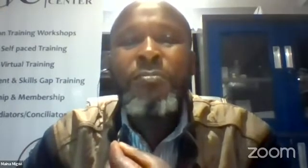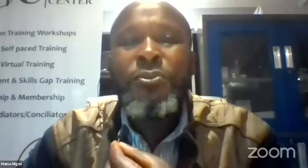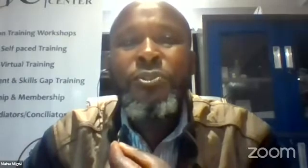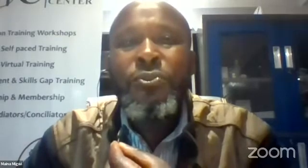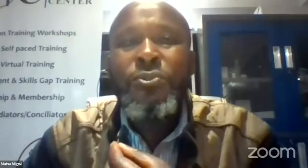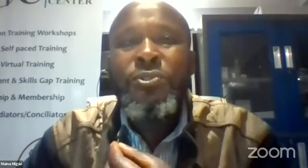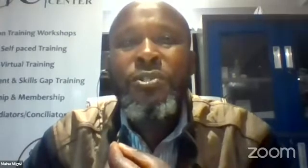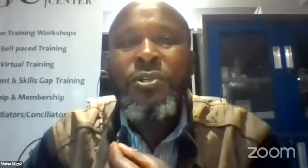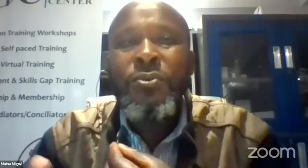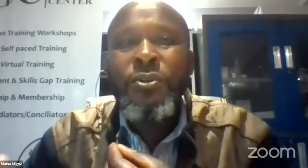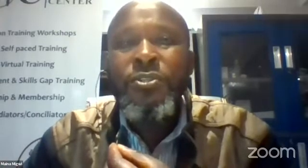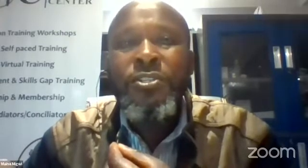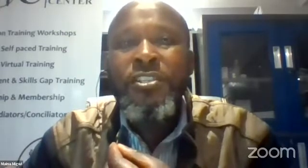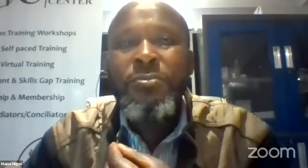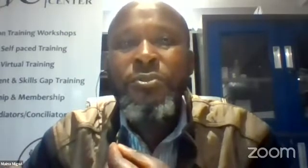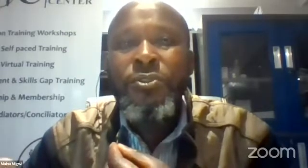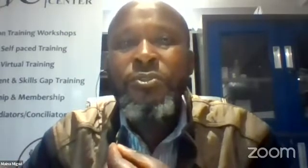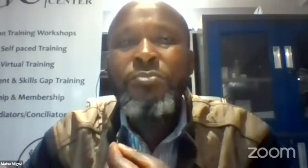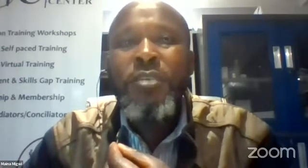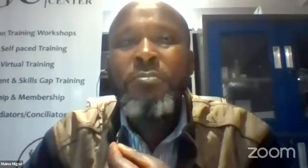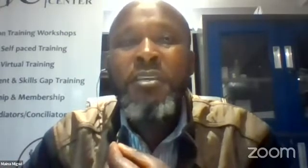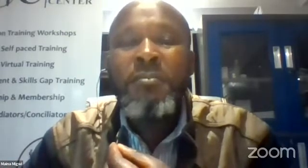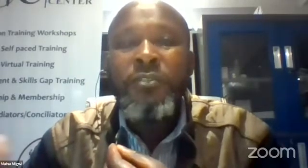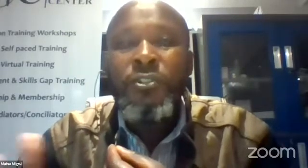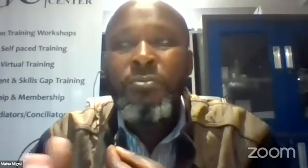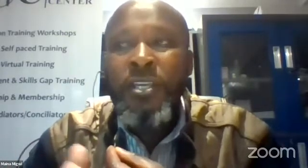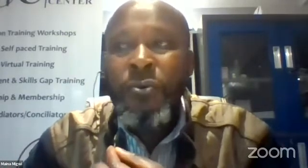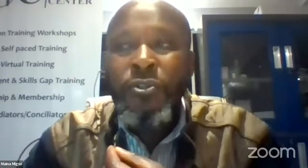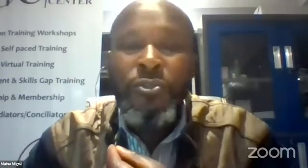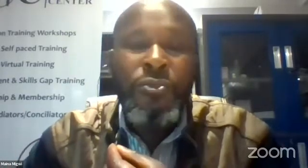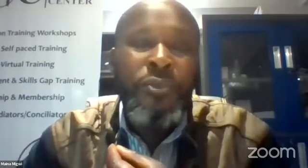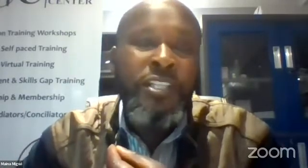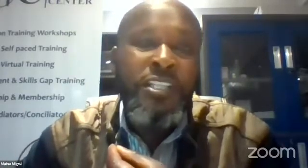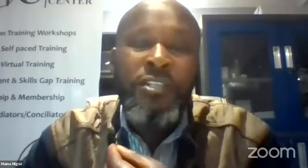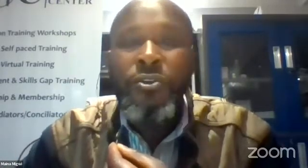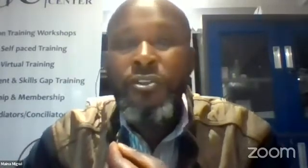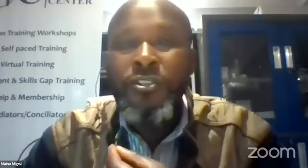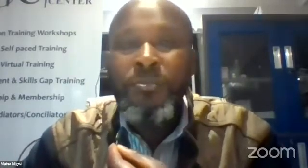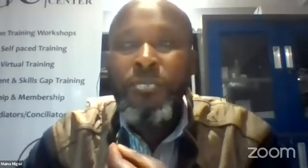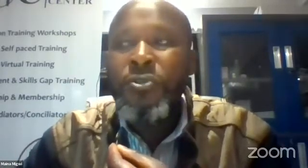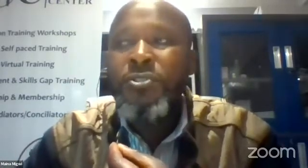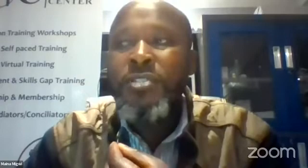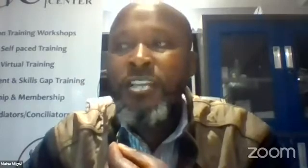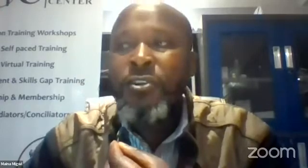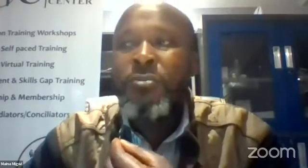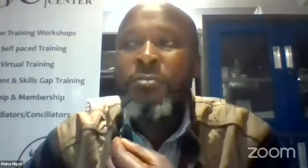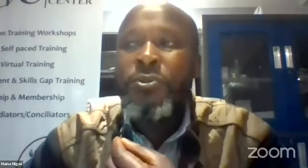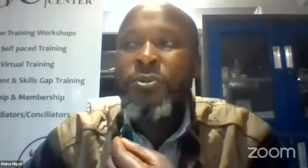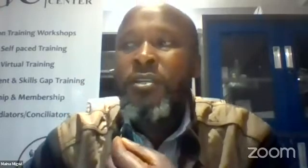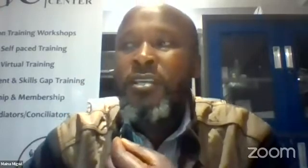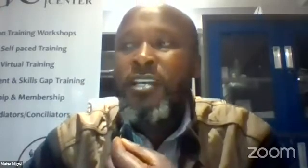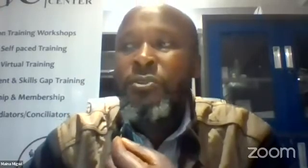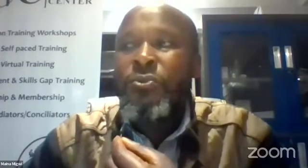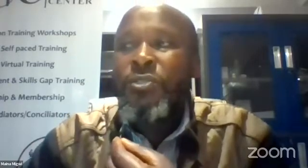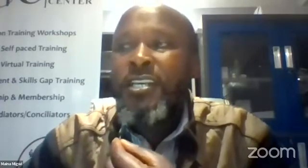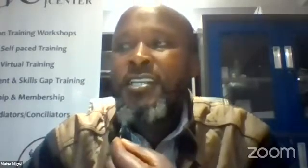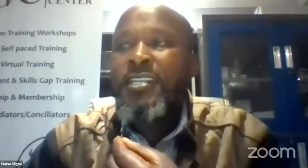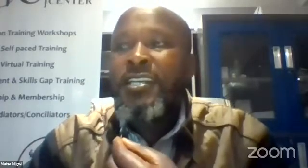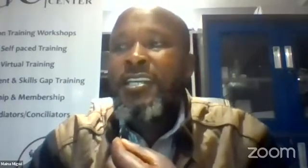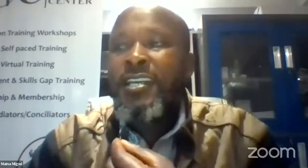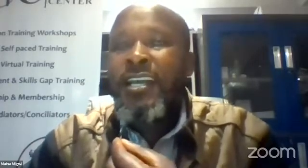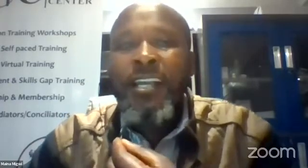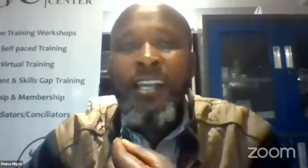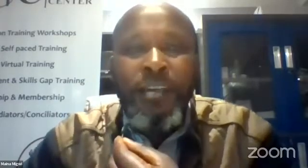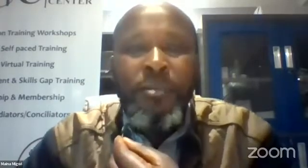maybe help you choose what system to use. Maybe you may want to do it in court, because then you'll be able to